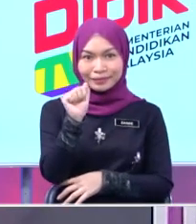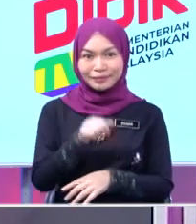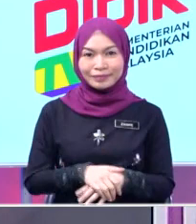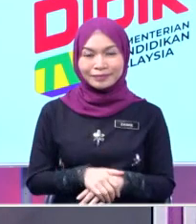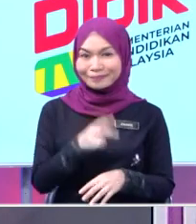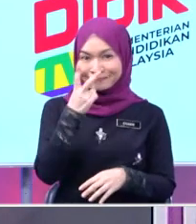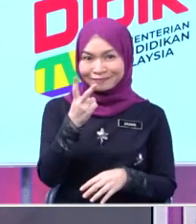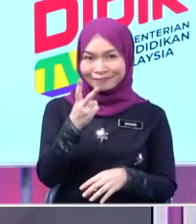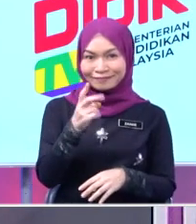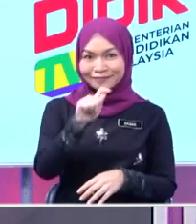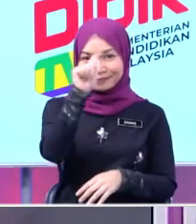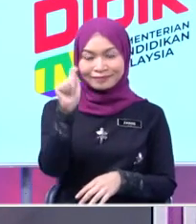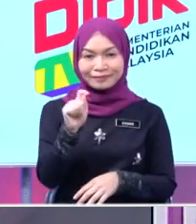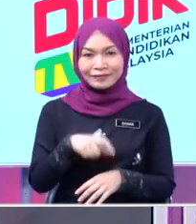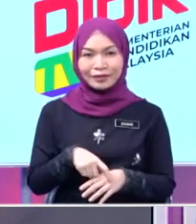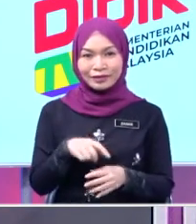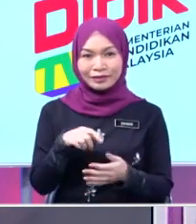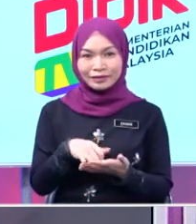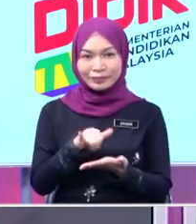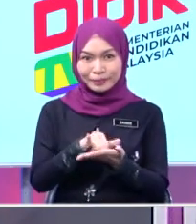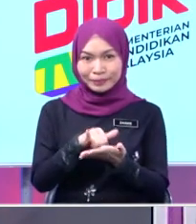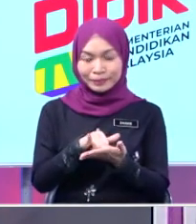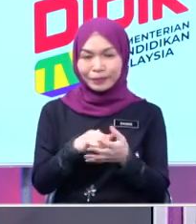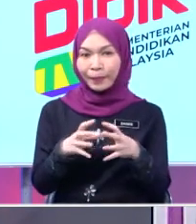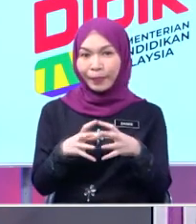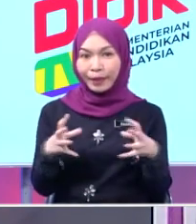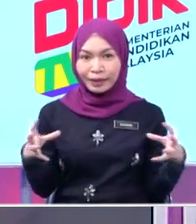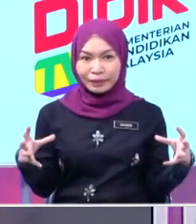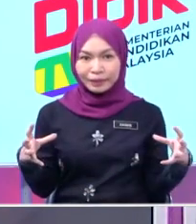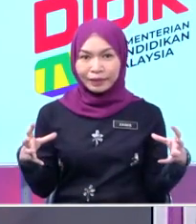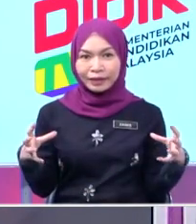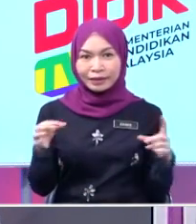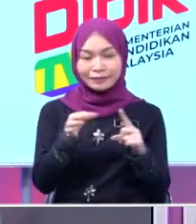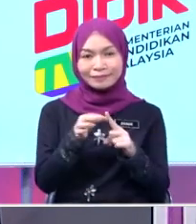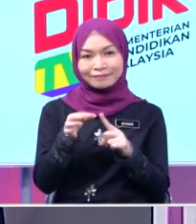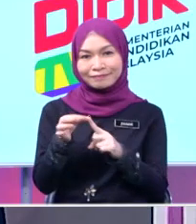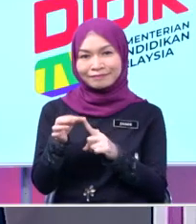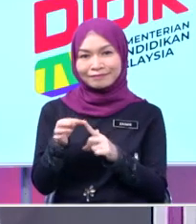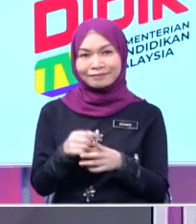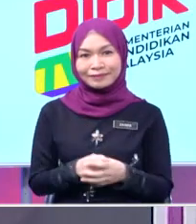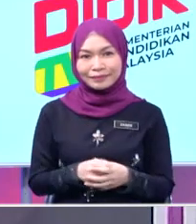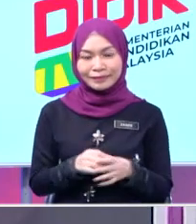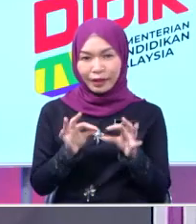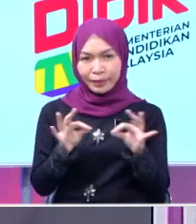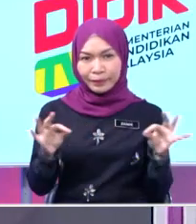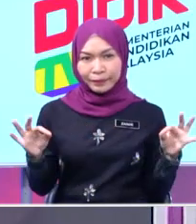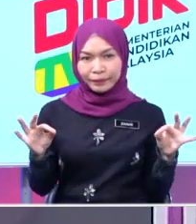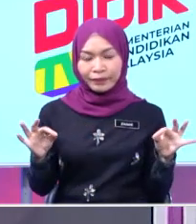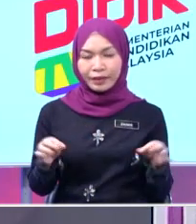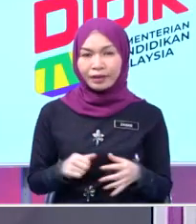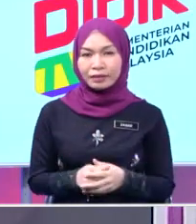the question itself, there's just too many phrases, if not complete sentences. I'm not saying that you